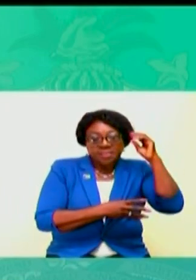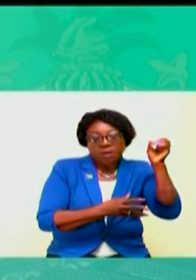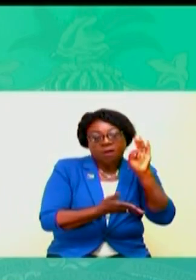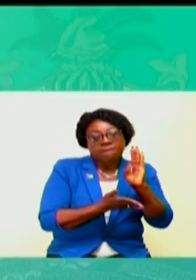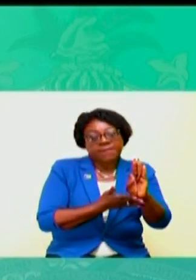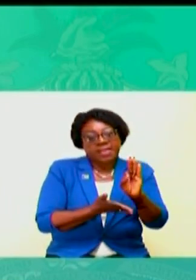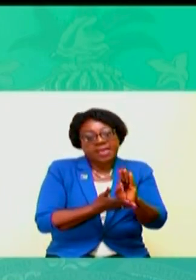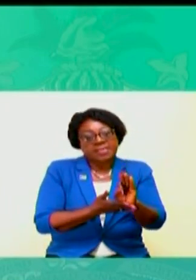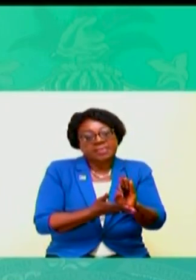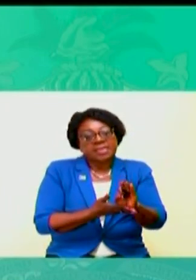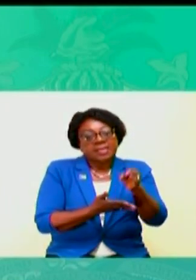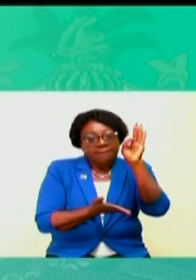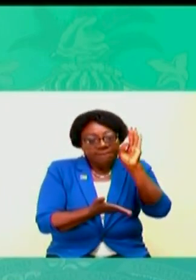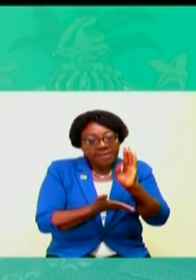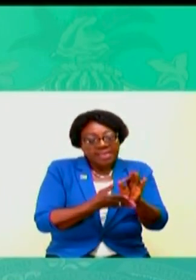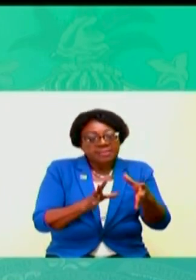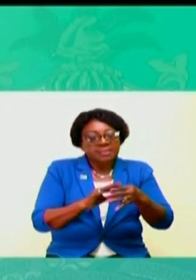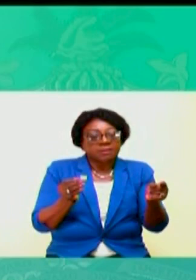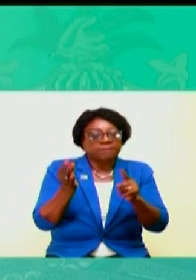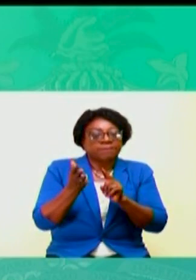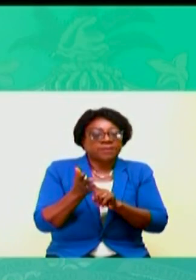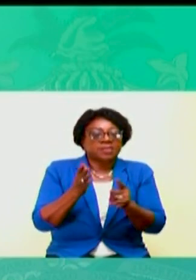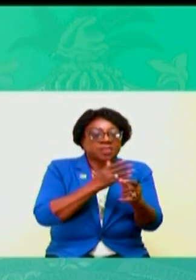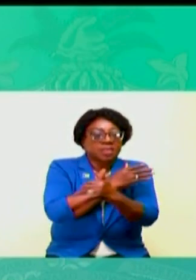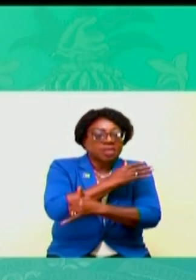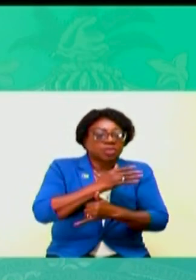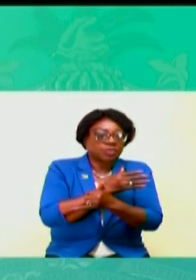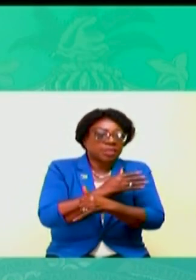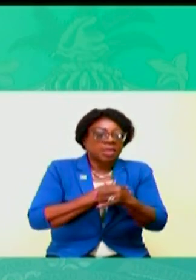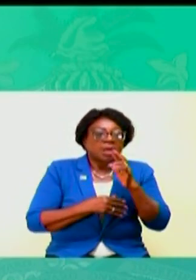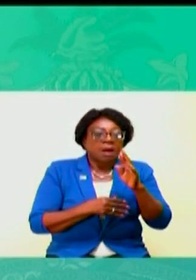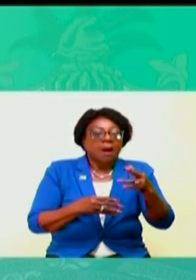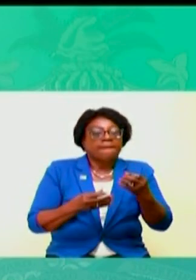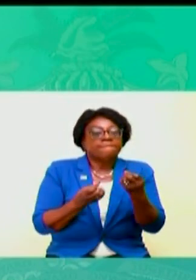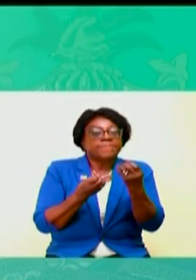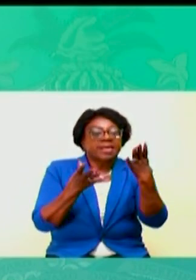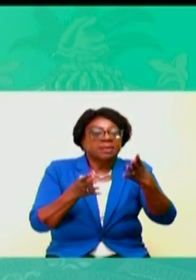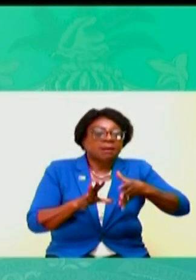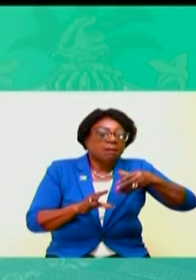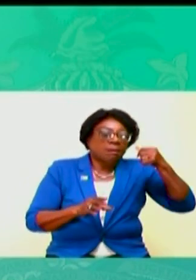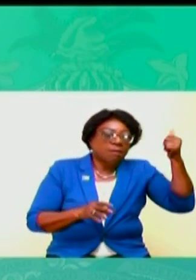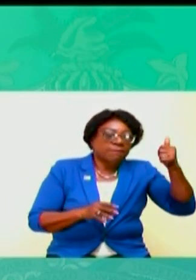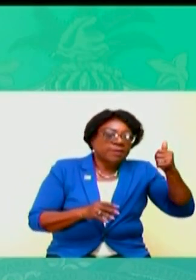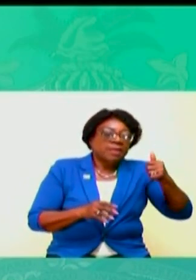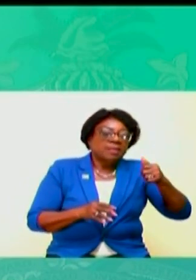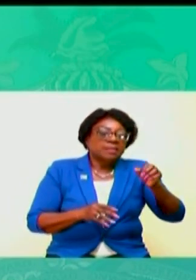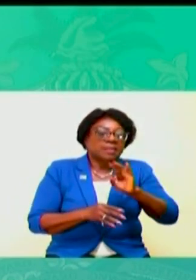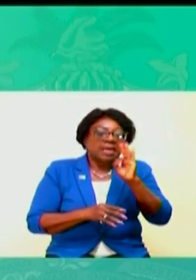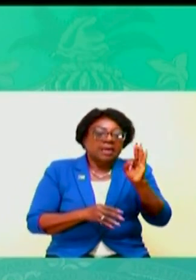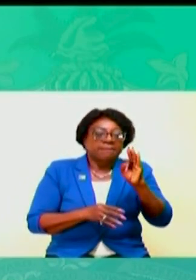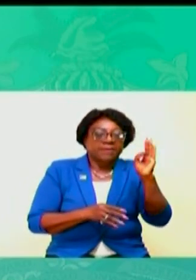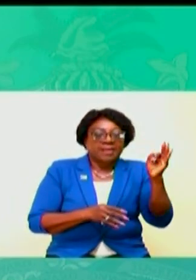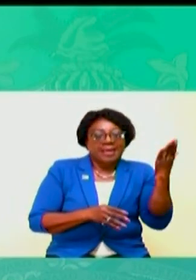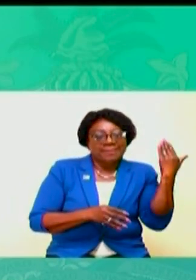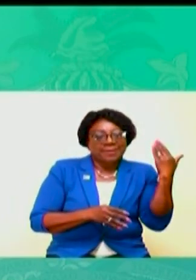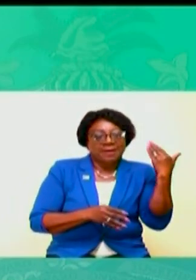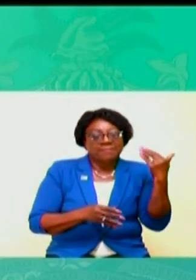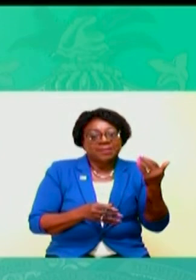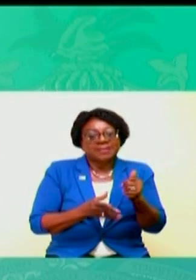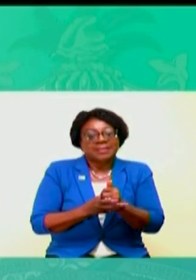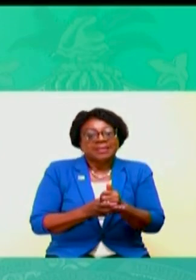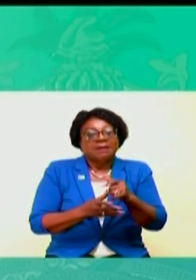the finances of this country are far better off than the wrecking crew which preceded him. For